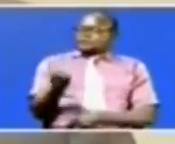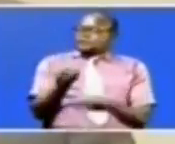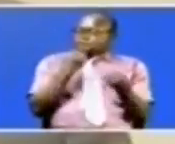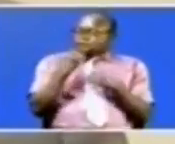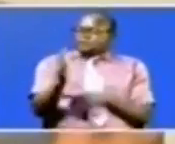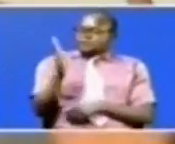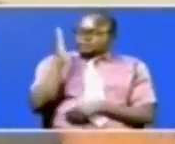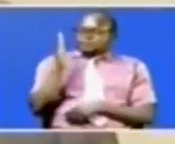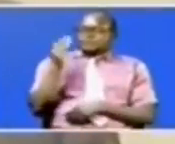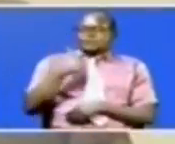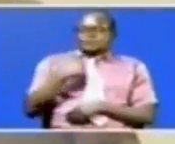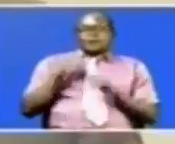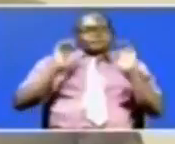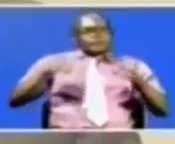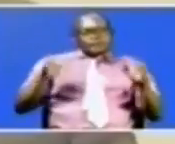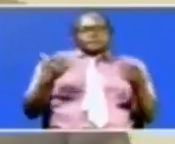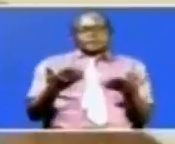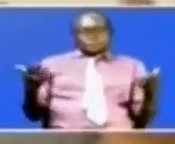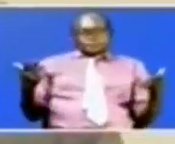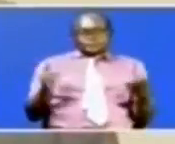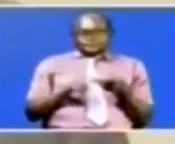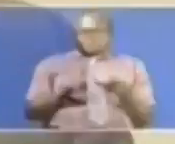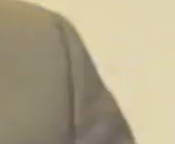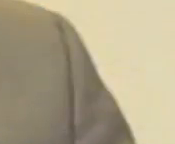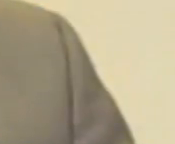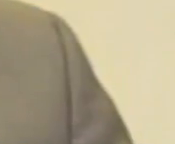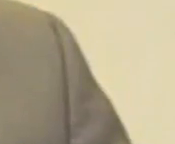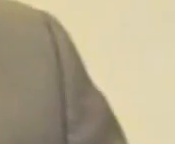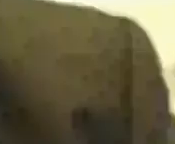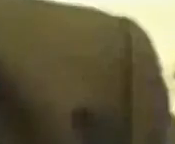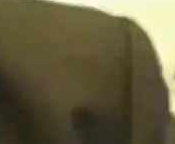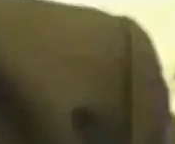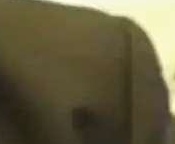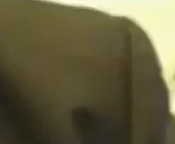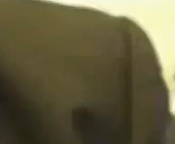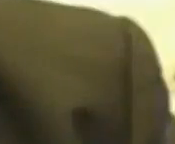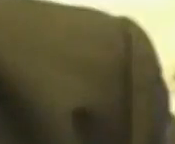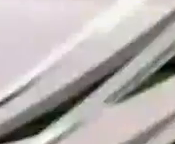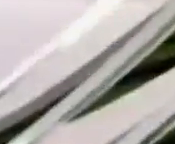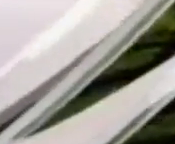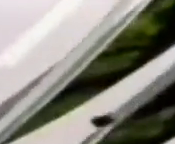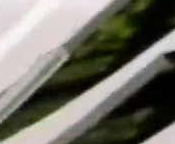security, we have agricultural components. We have innovation in agriculture. We have mechanization.